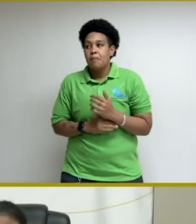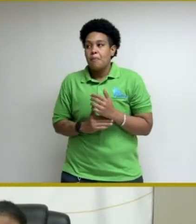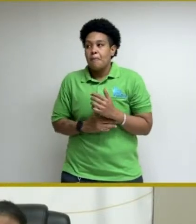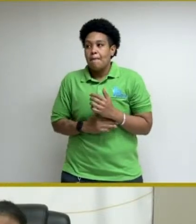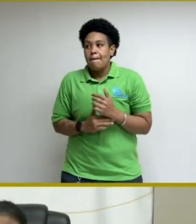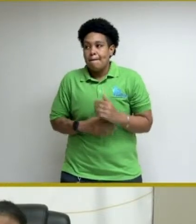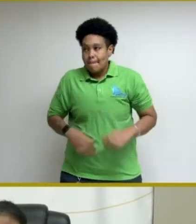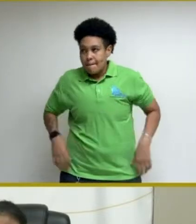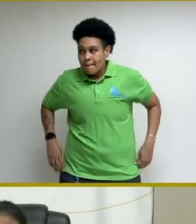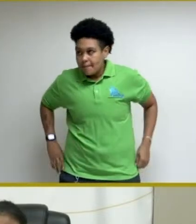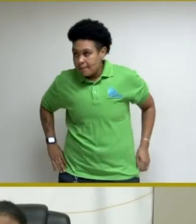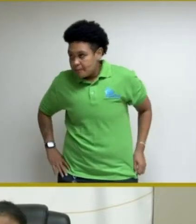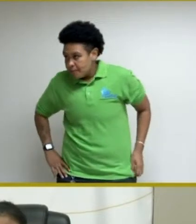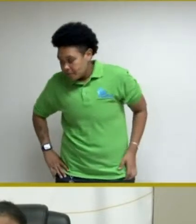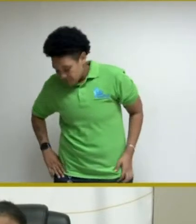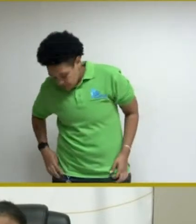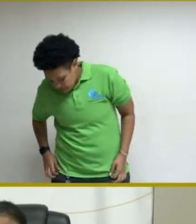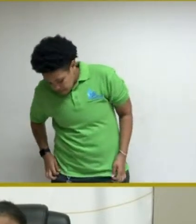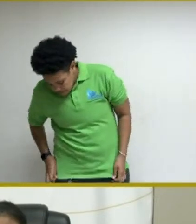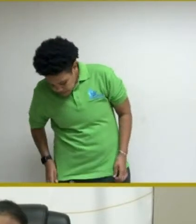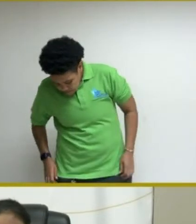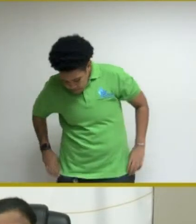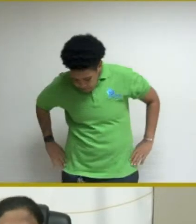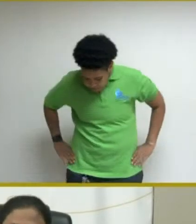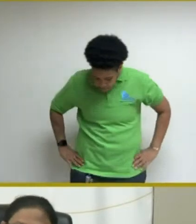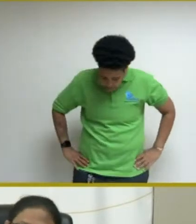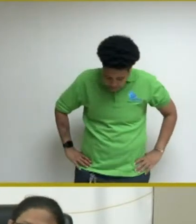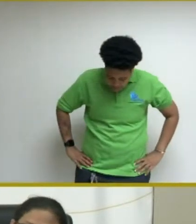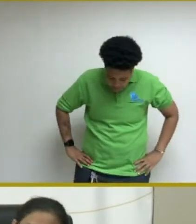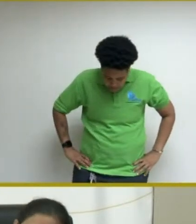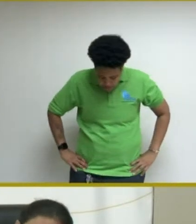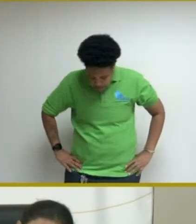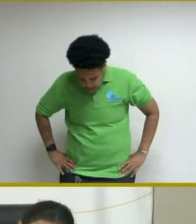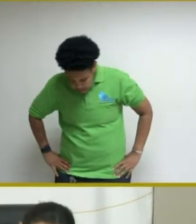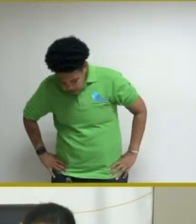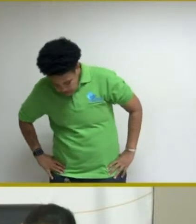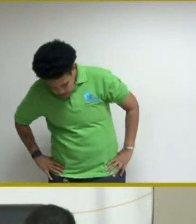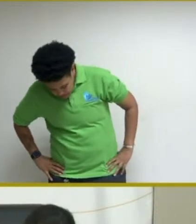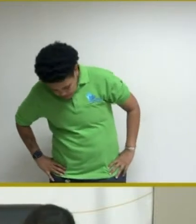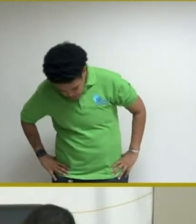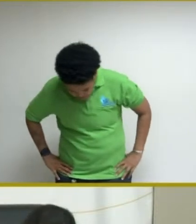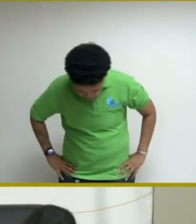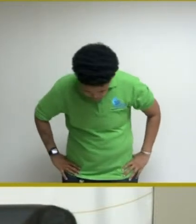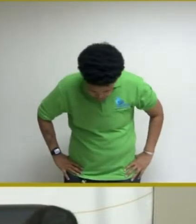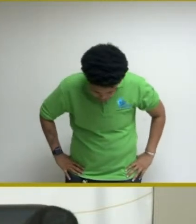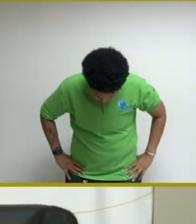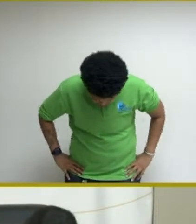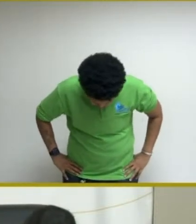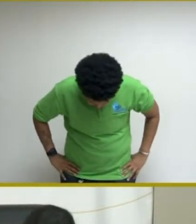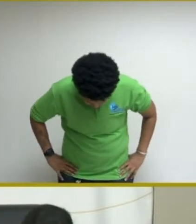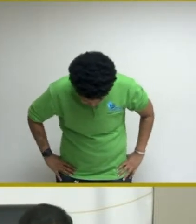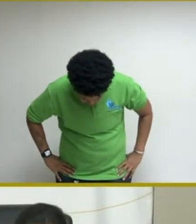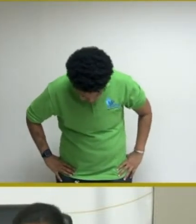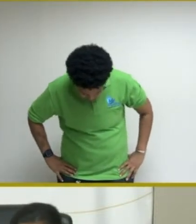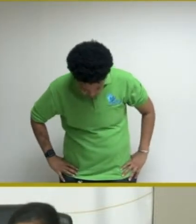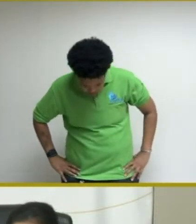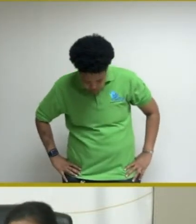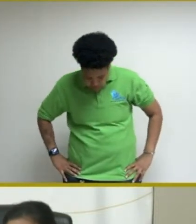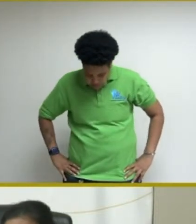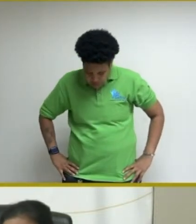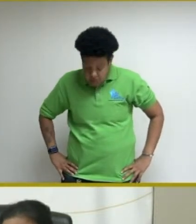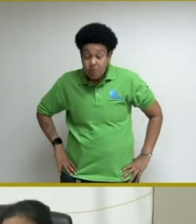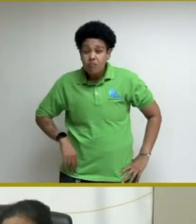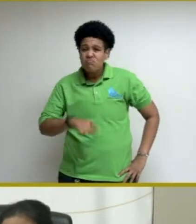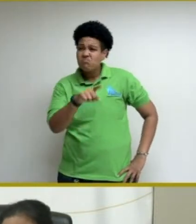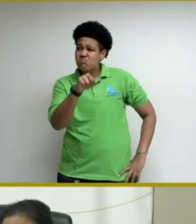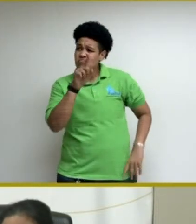My question is to Minister Tufton or the CMO, anybody who was willing to answer. How would you react to